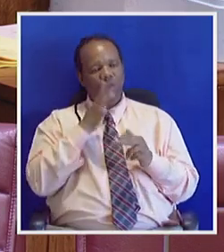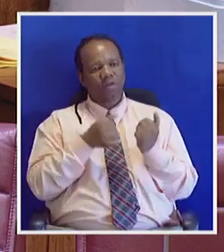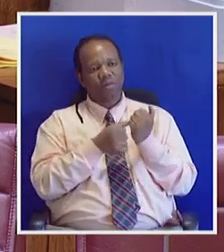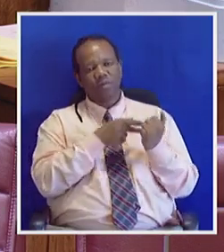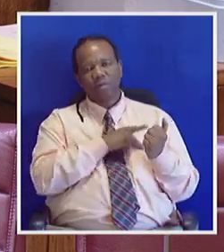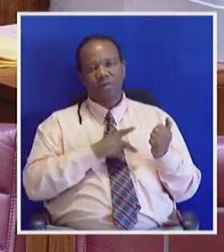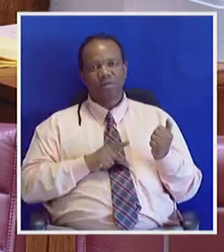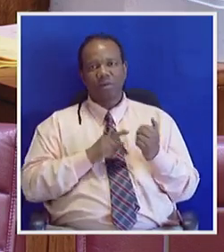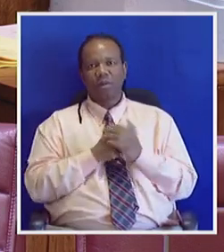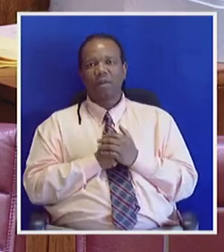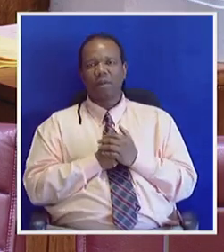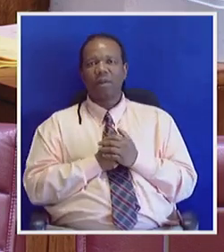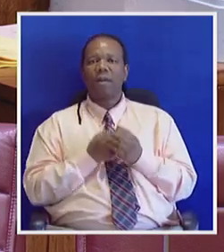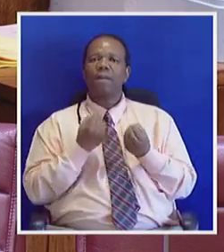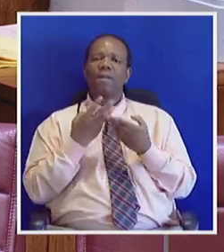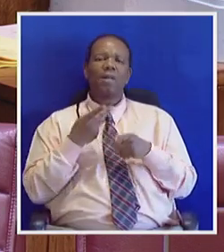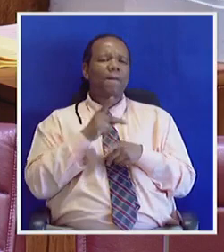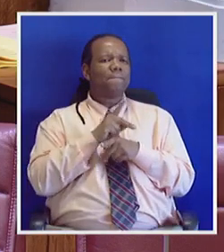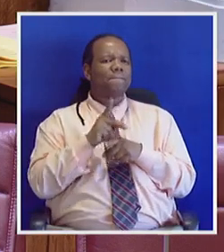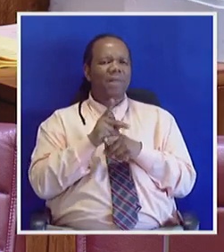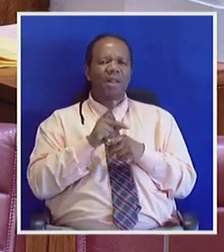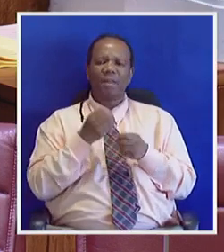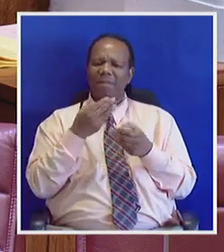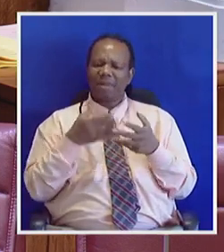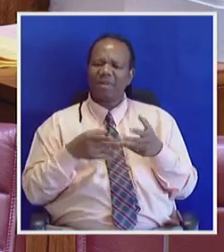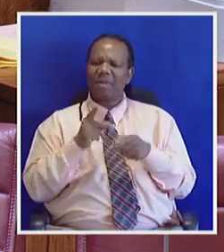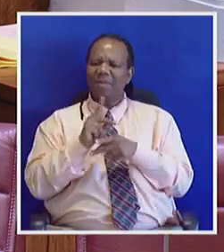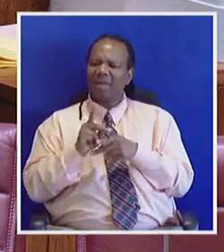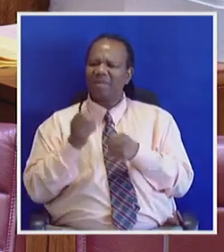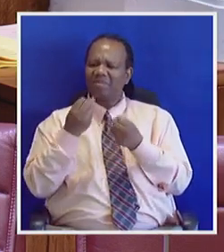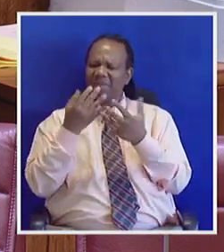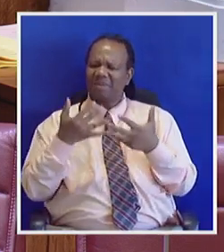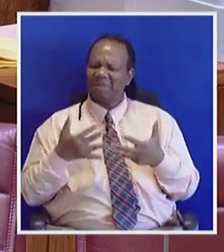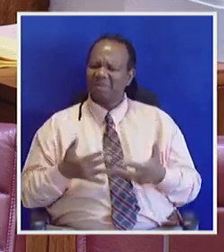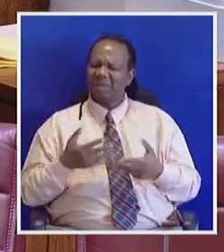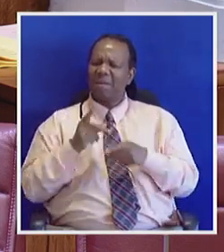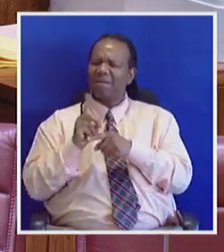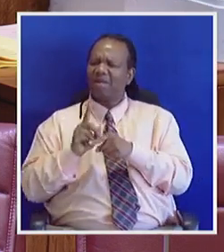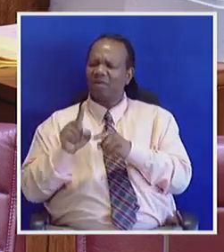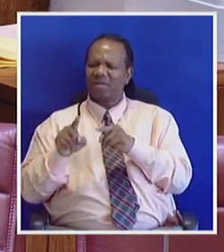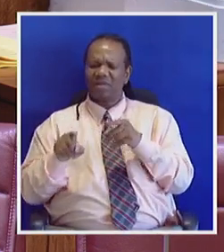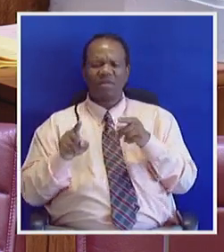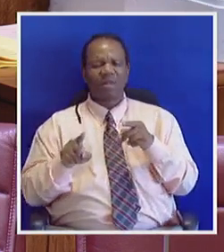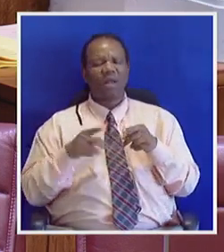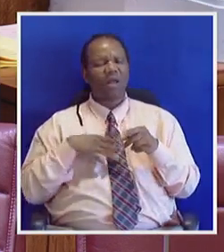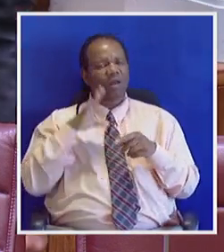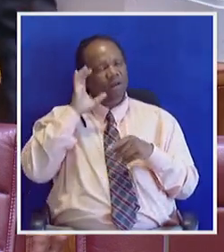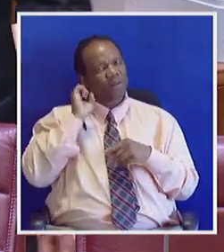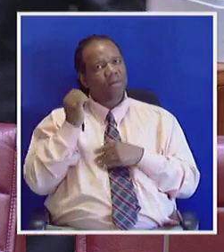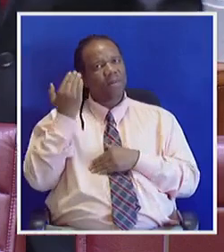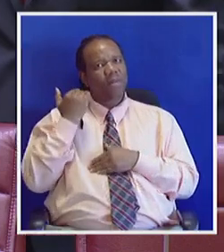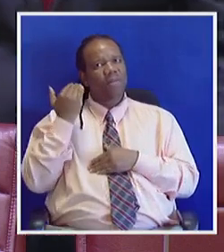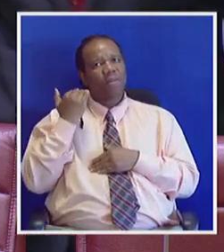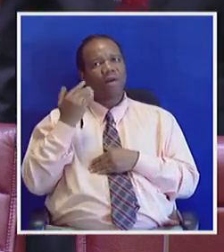seem to have too many point plans in place. There's a plan for this, there's a plan for that, and sometimes it reminds me of the past. I won't go there,